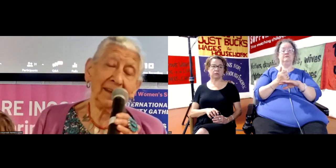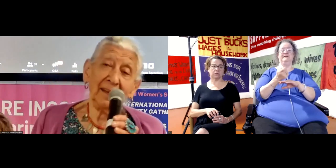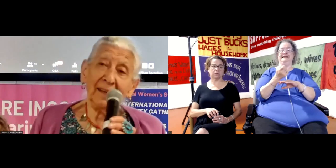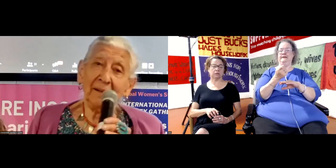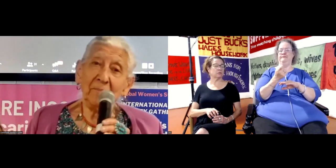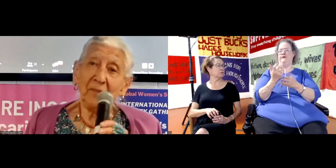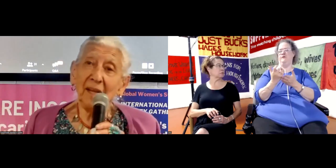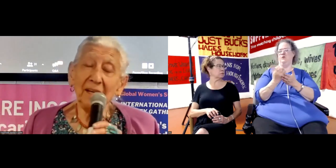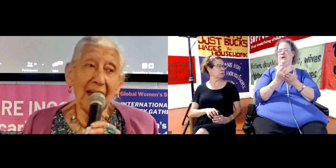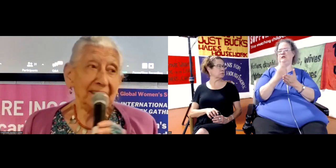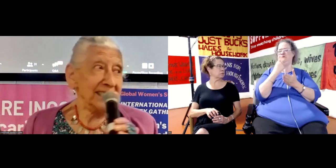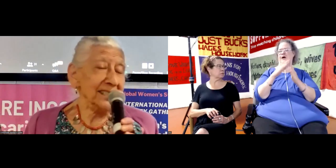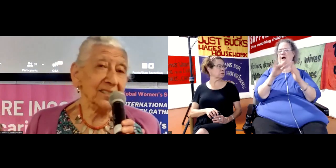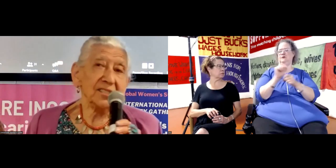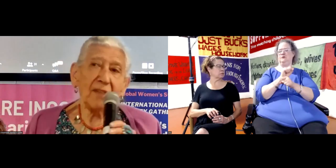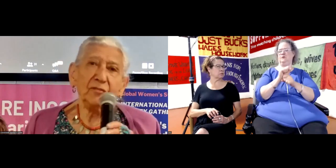in